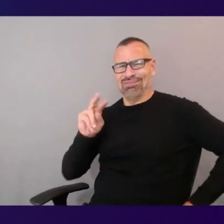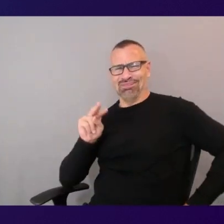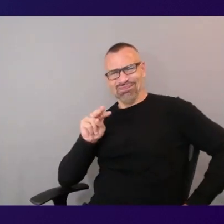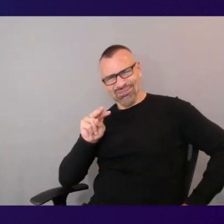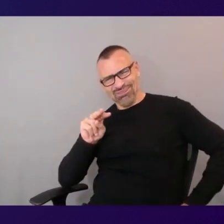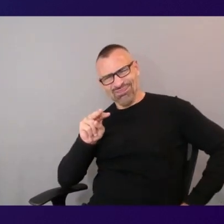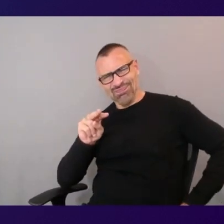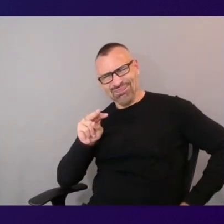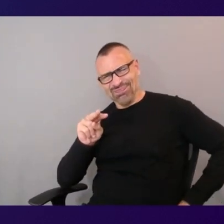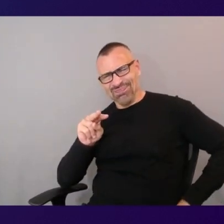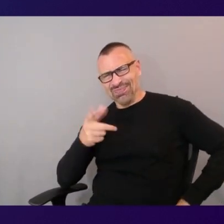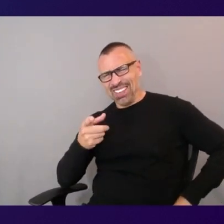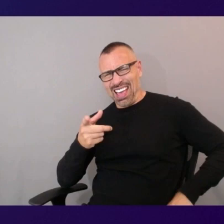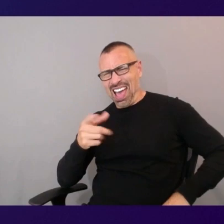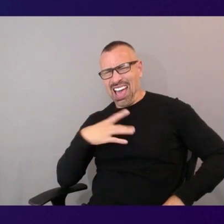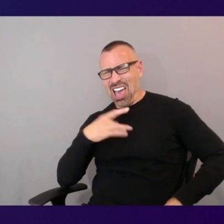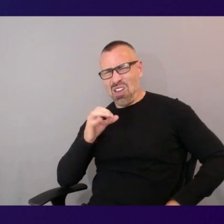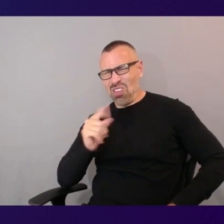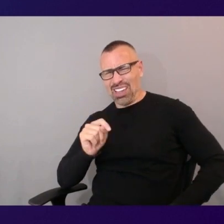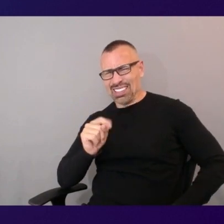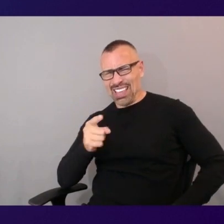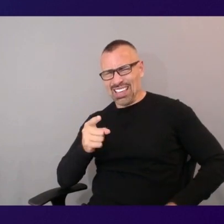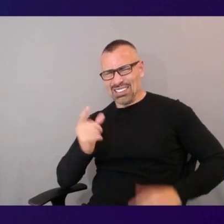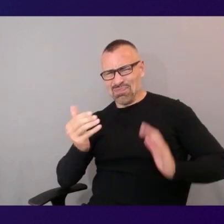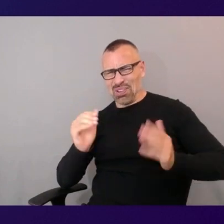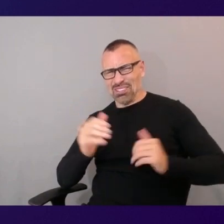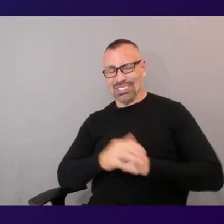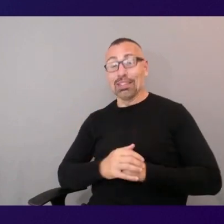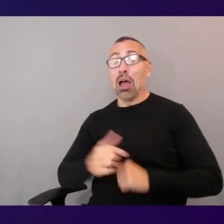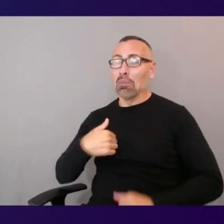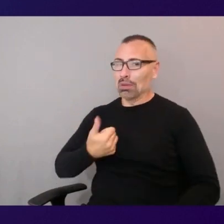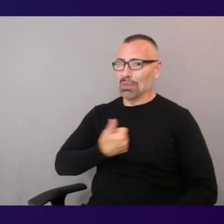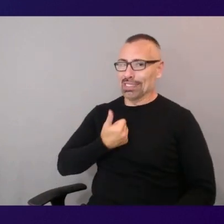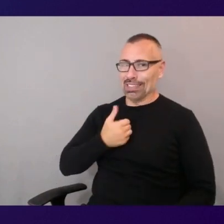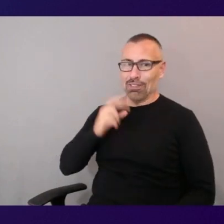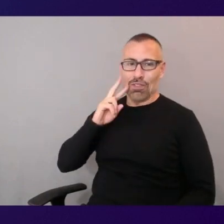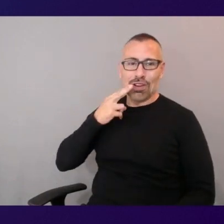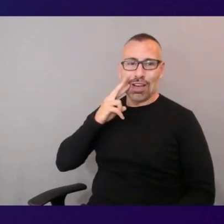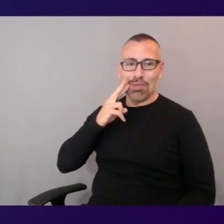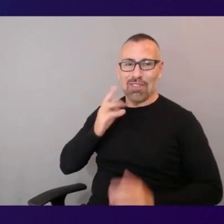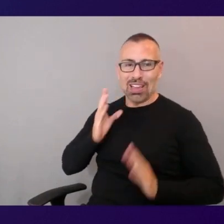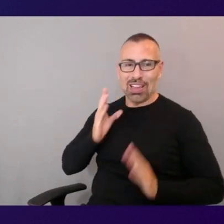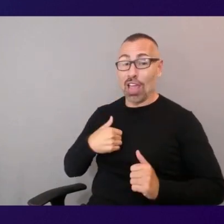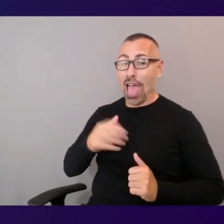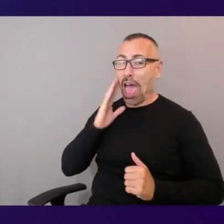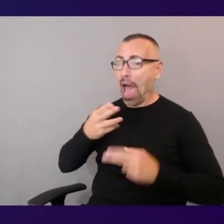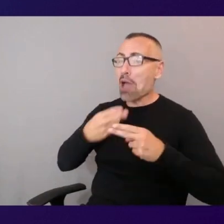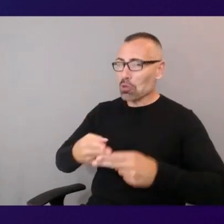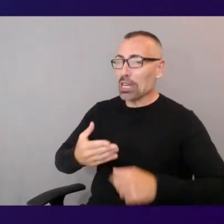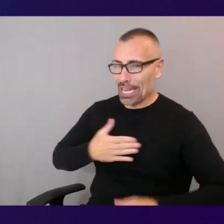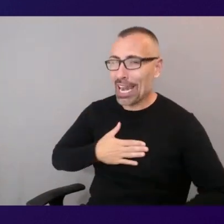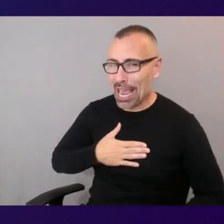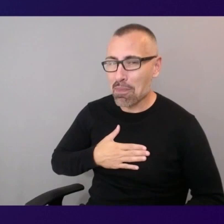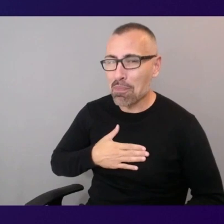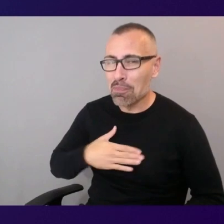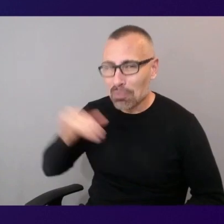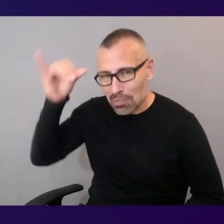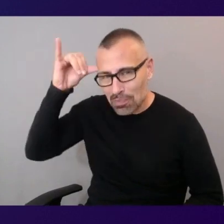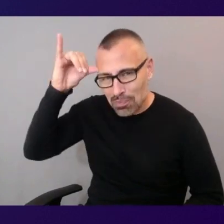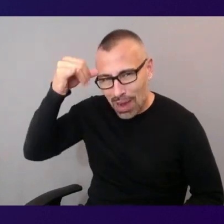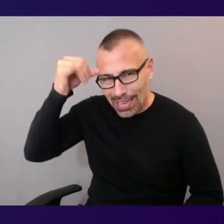though, right? I'm a vegetarian, and I would name my cattle. Fair. Because I wouldn't eat them. That's fair.